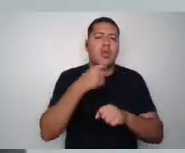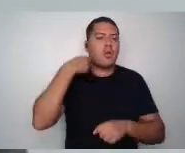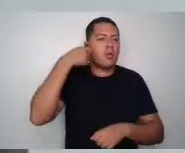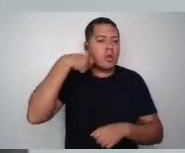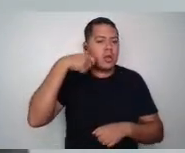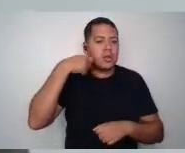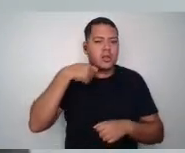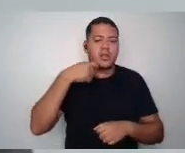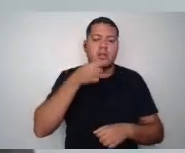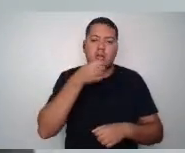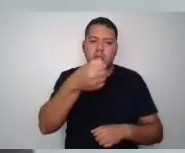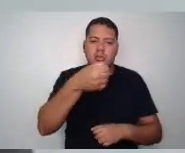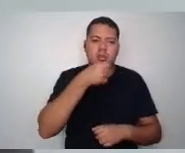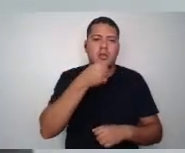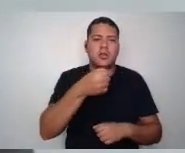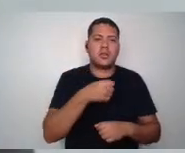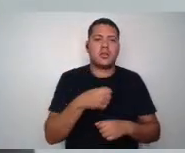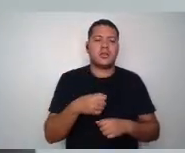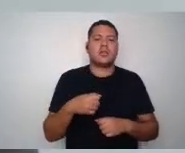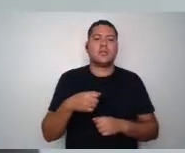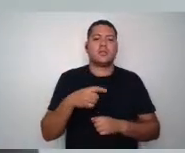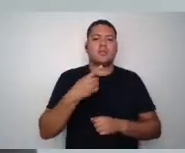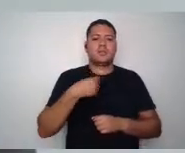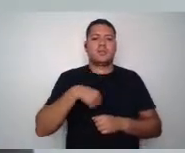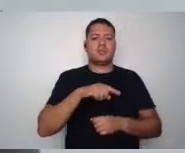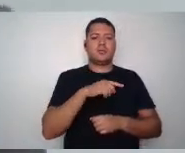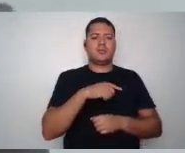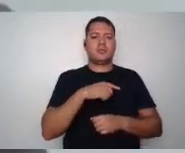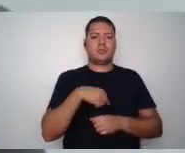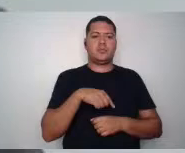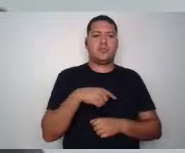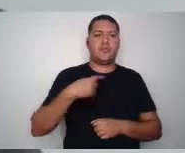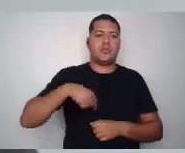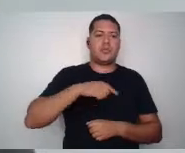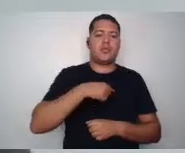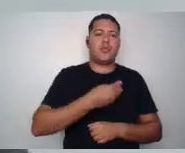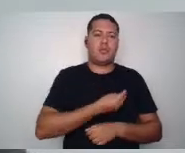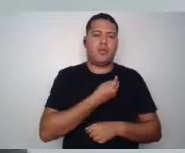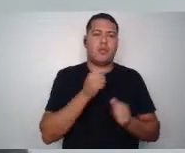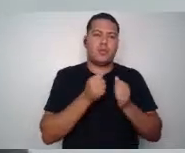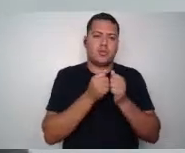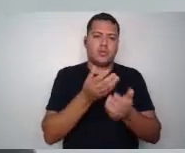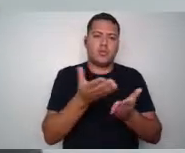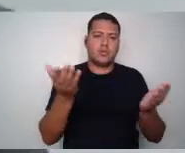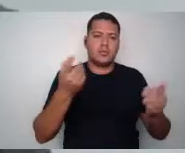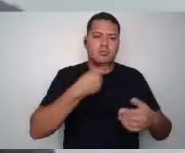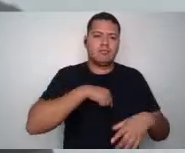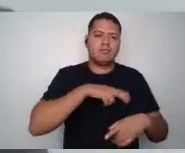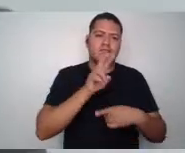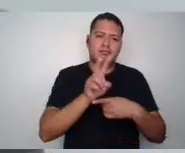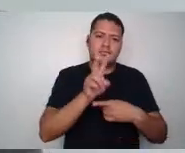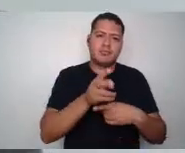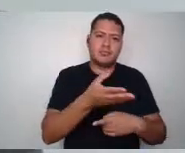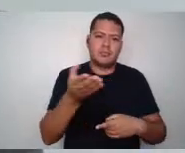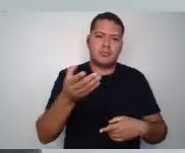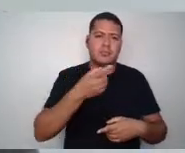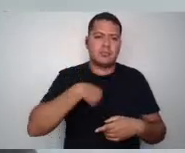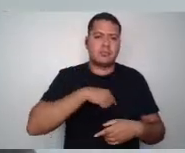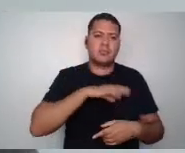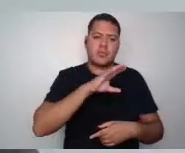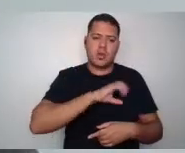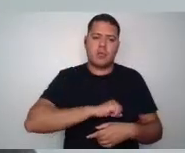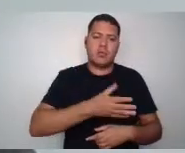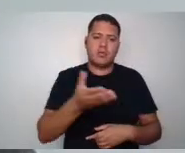your dentists, your journalists. We live with you, we take care of you, we love